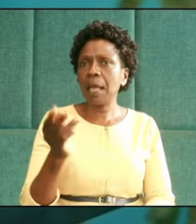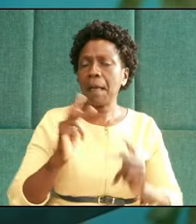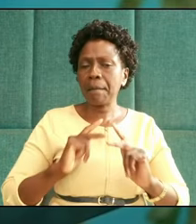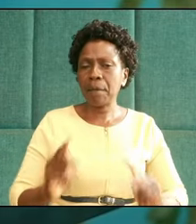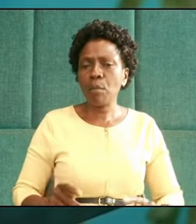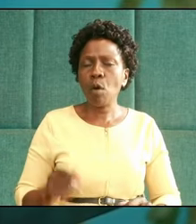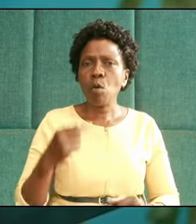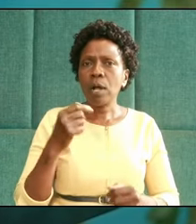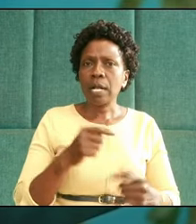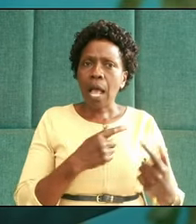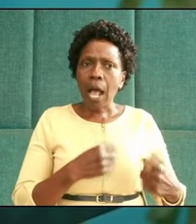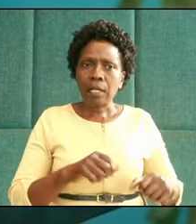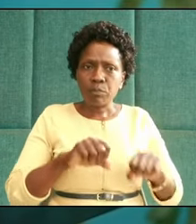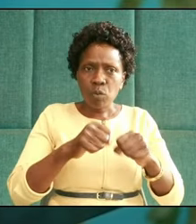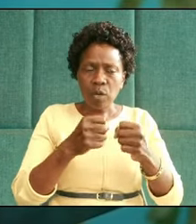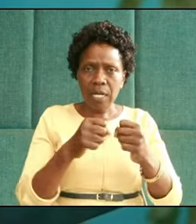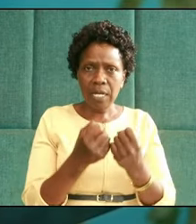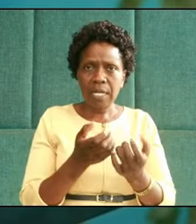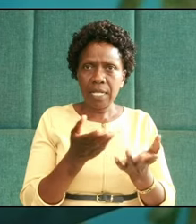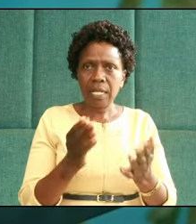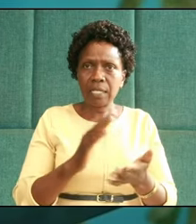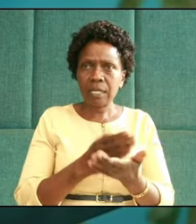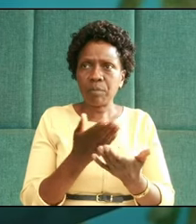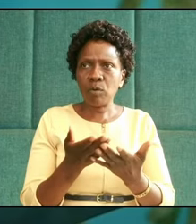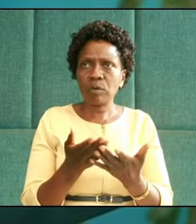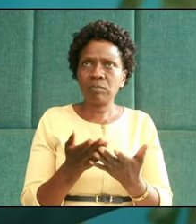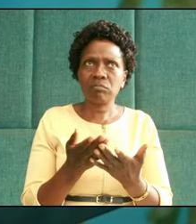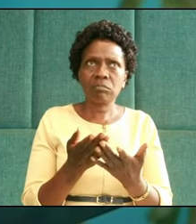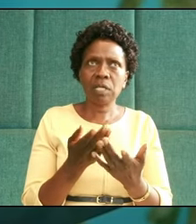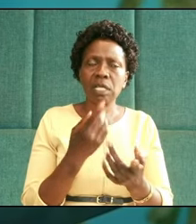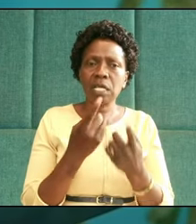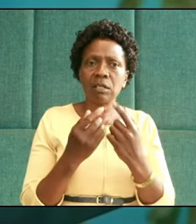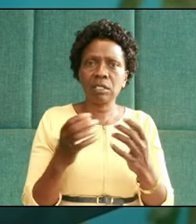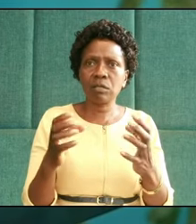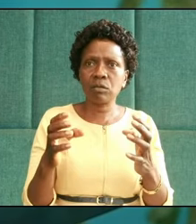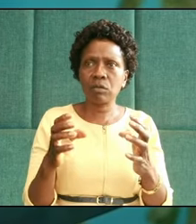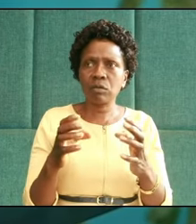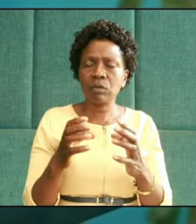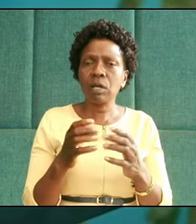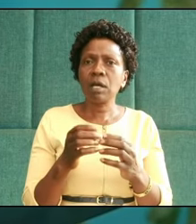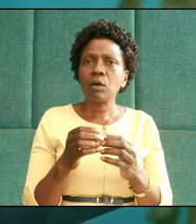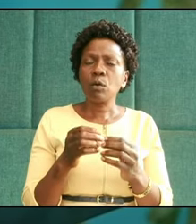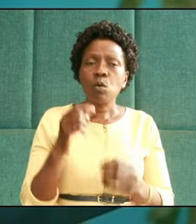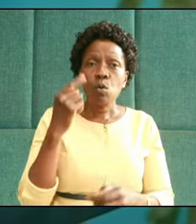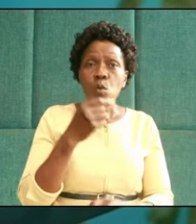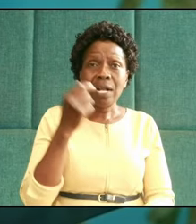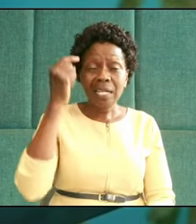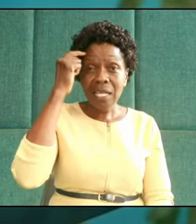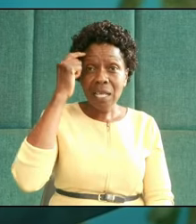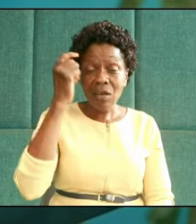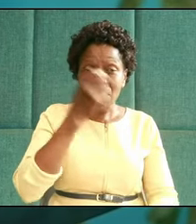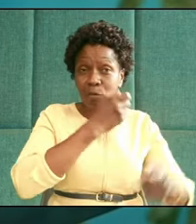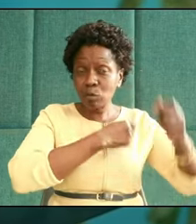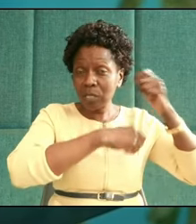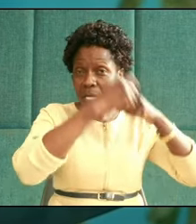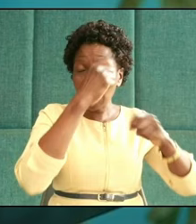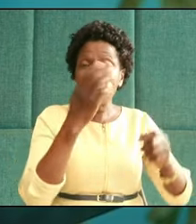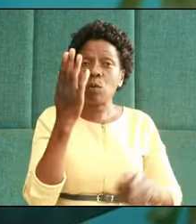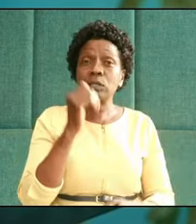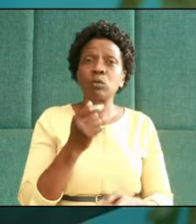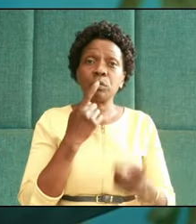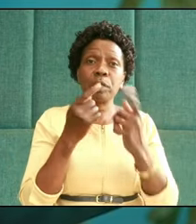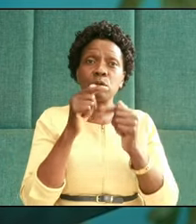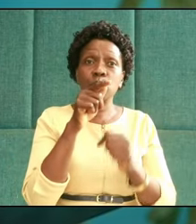are heartbroken. There is somebody I'm speaking to who is contemplating suicide. I want to speak to you now